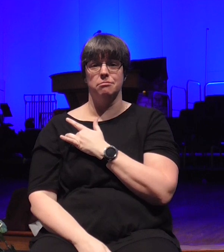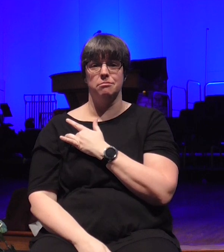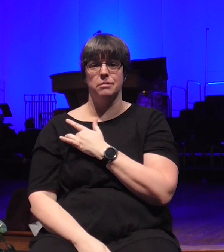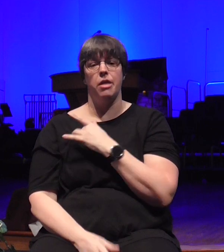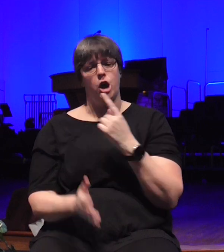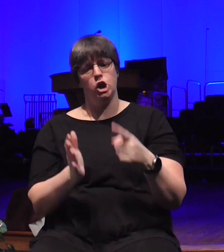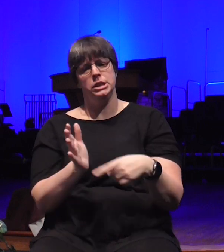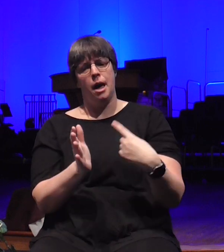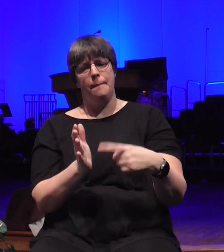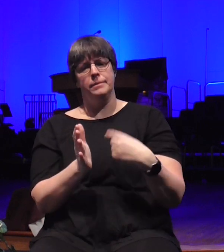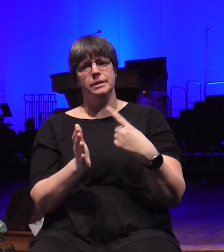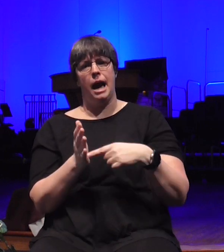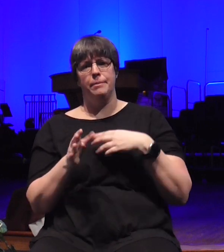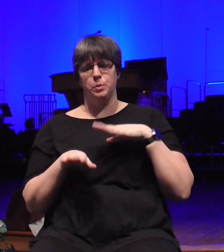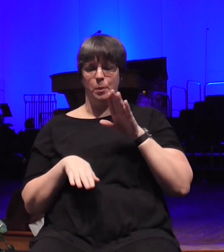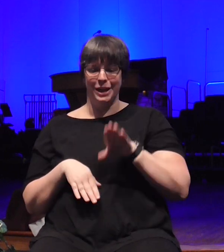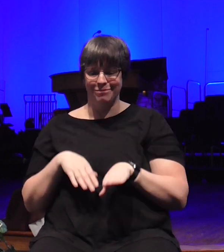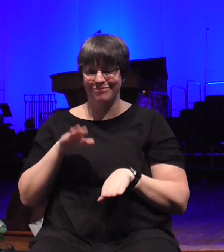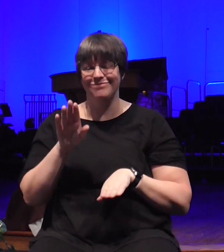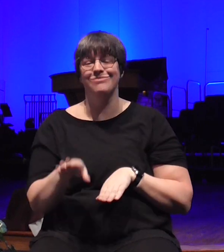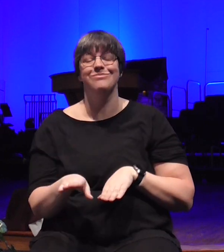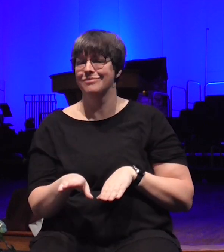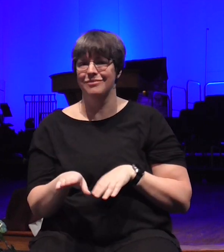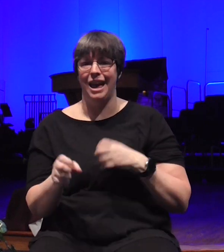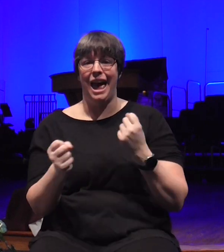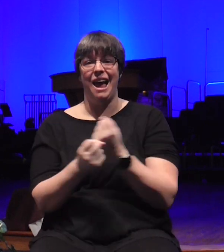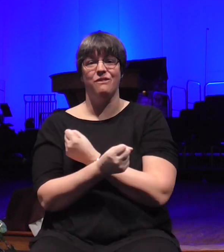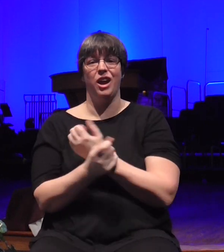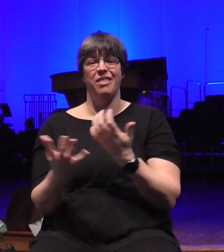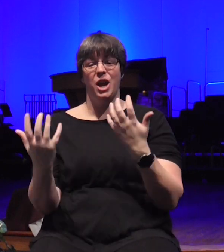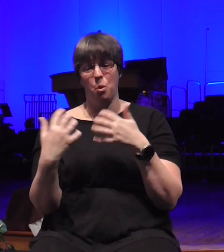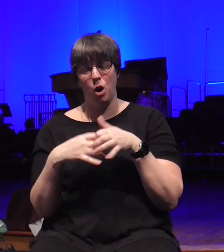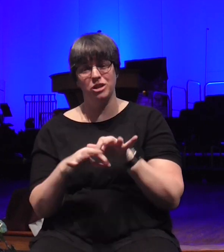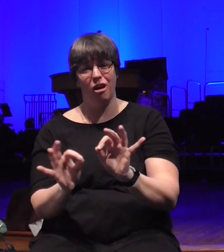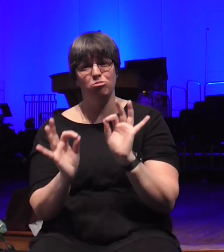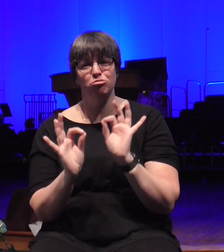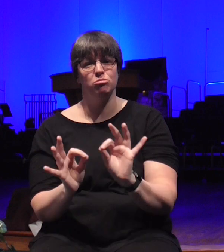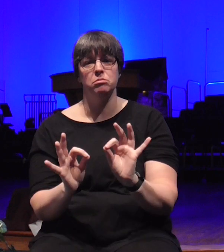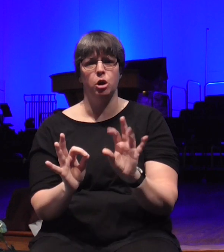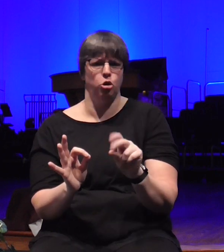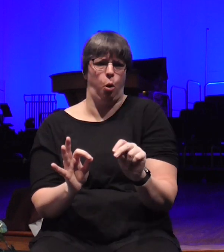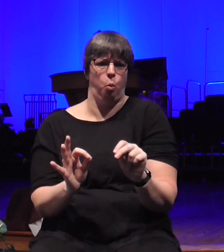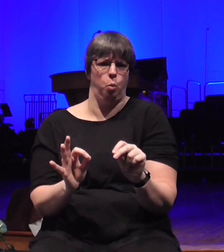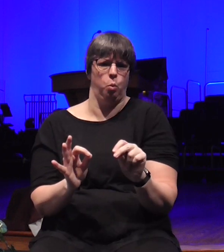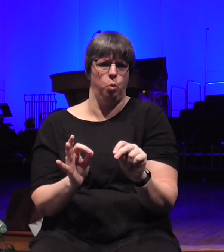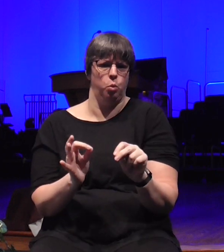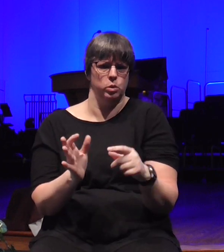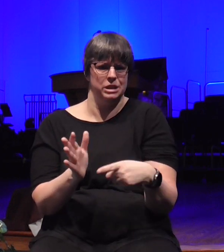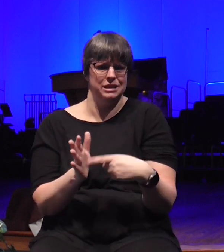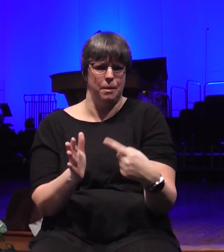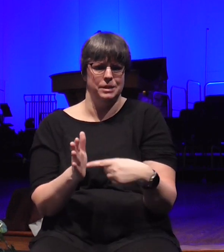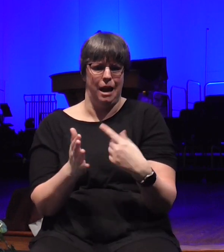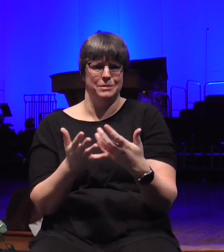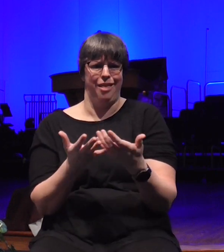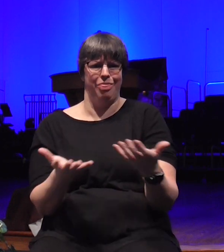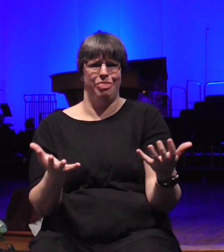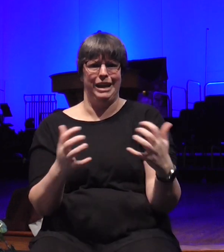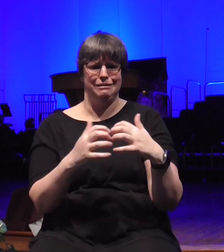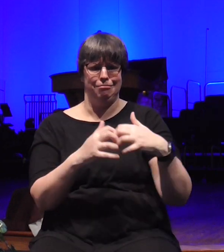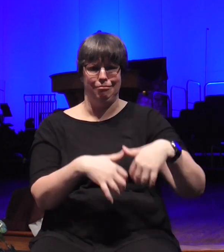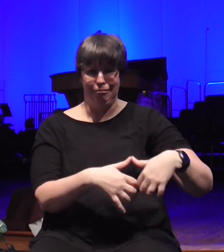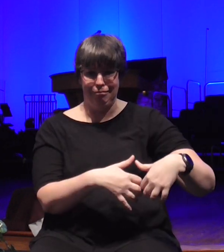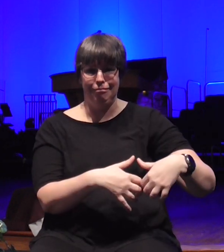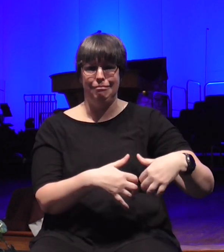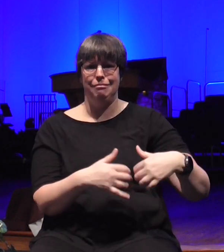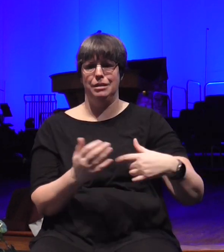some steps. And not always does everything work out. And sometimes things crumble. Sometimes